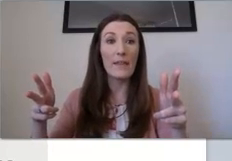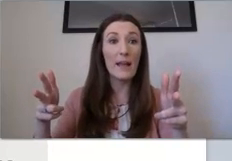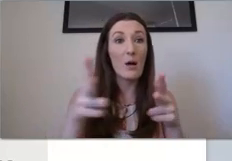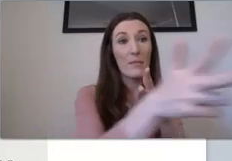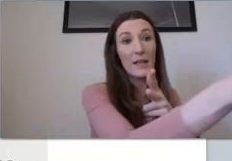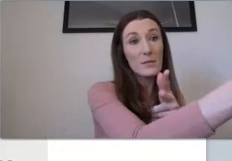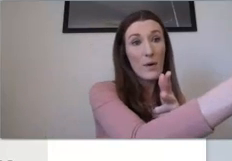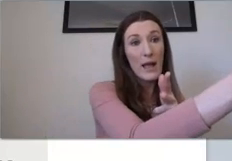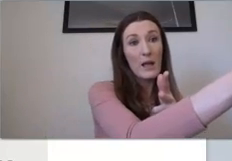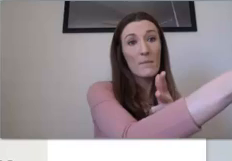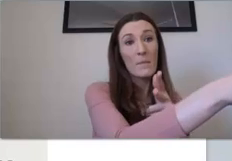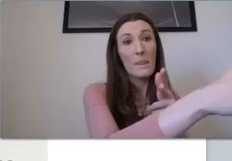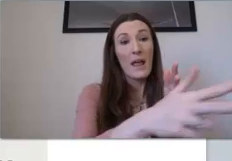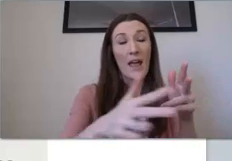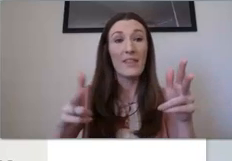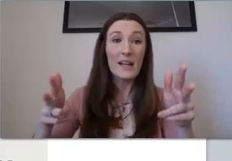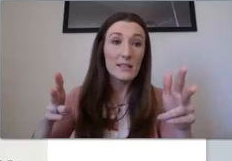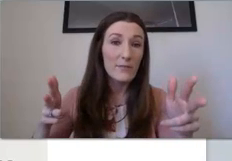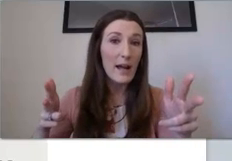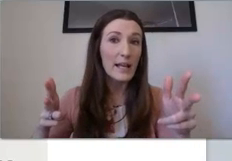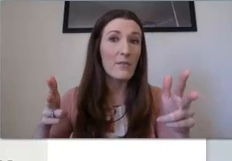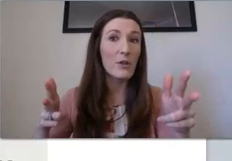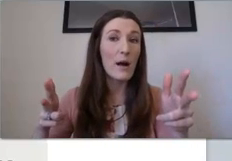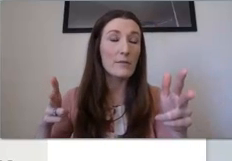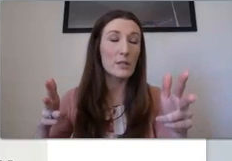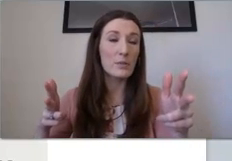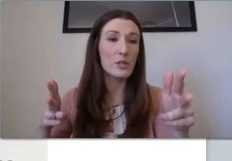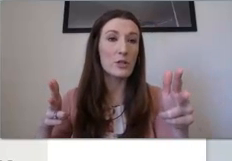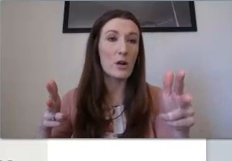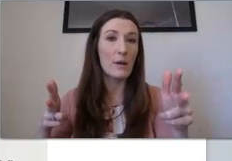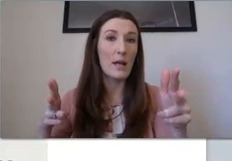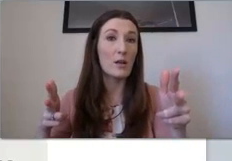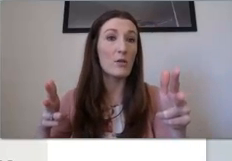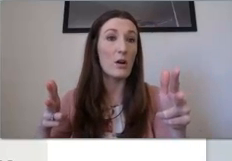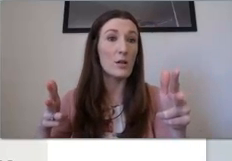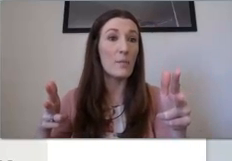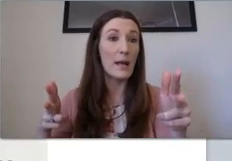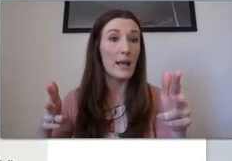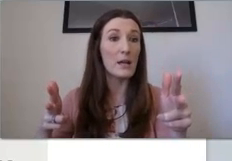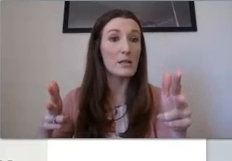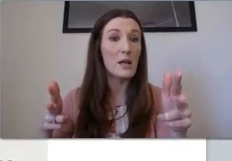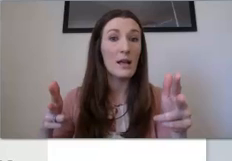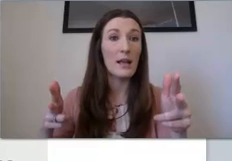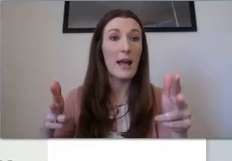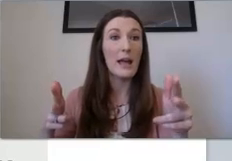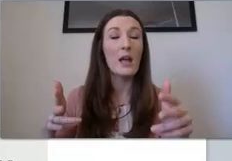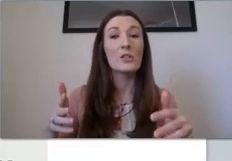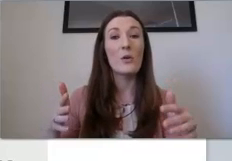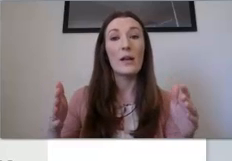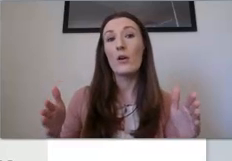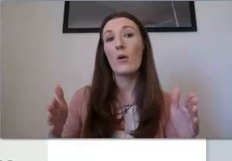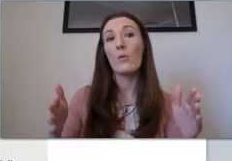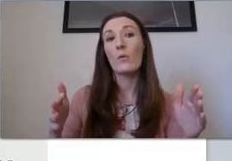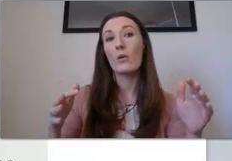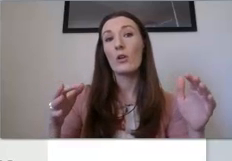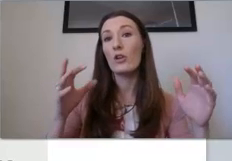off and they come this way, that's fine if you have to switch your dominant and your non-dominant hand. Okay, so